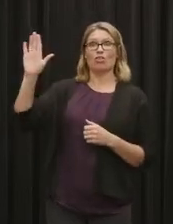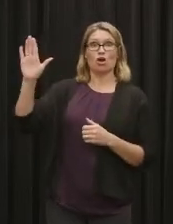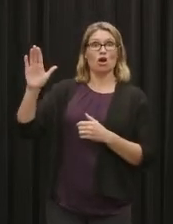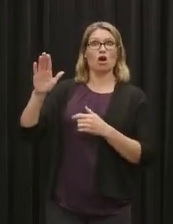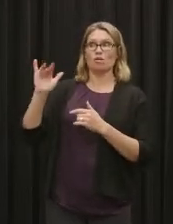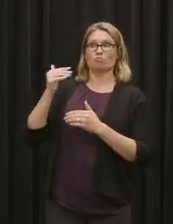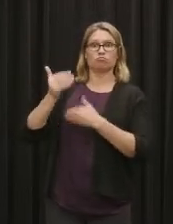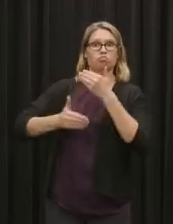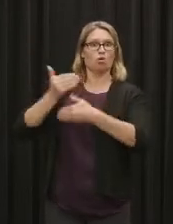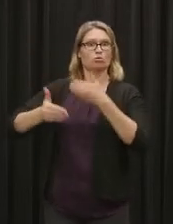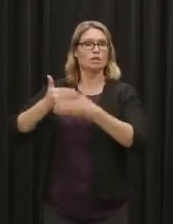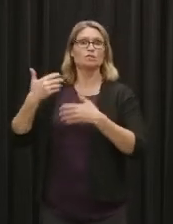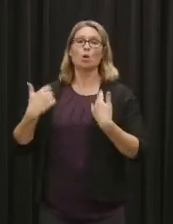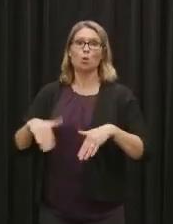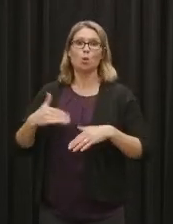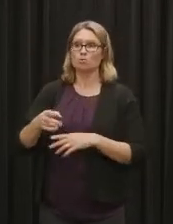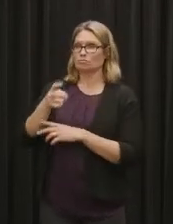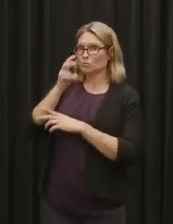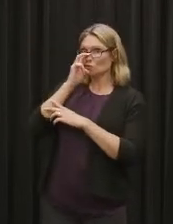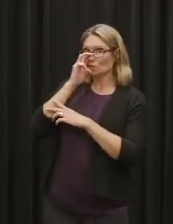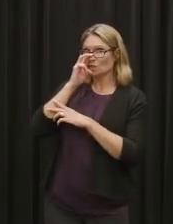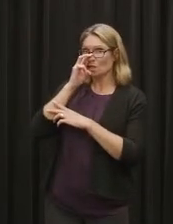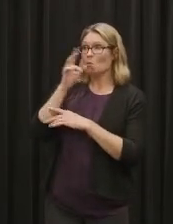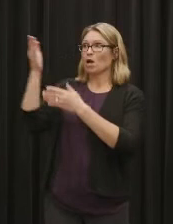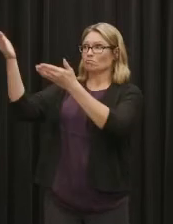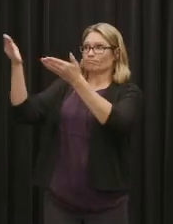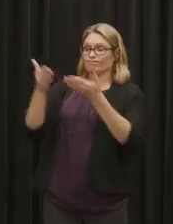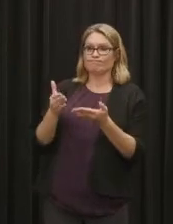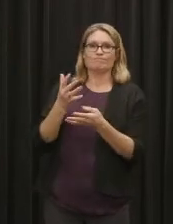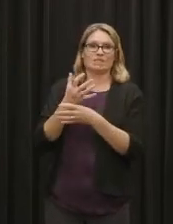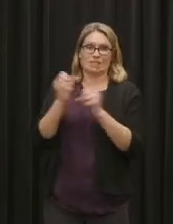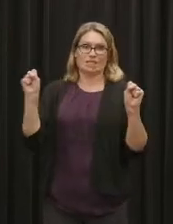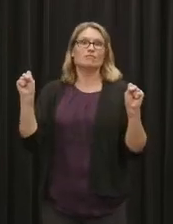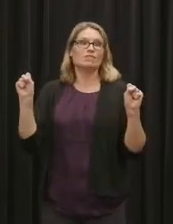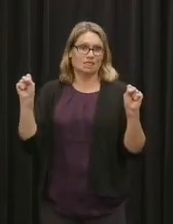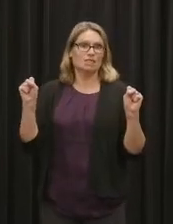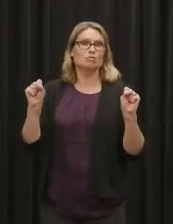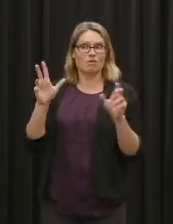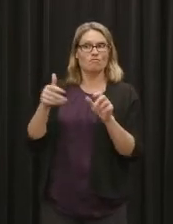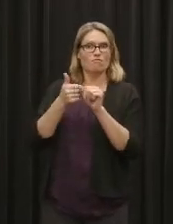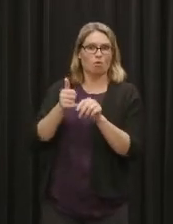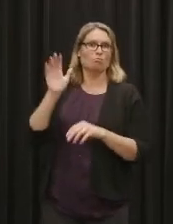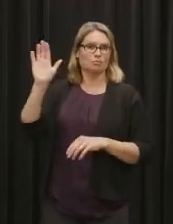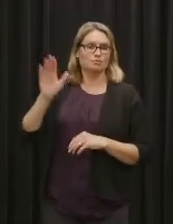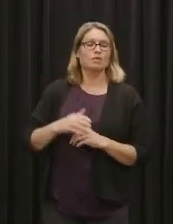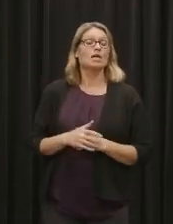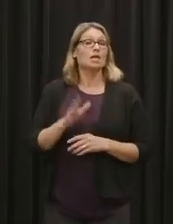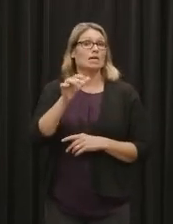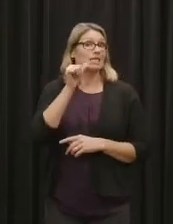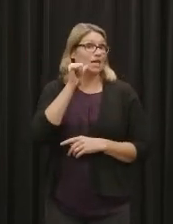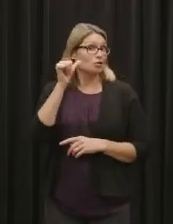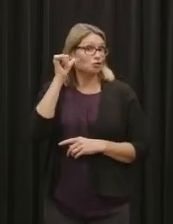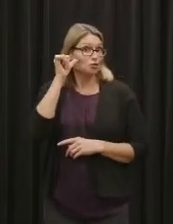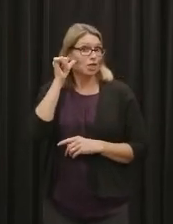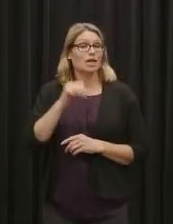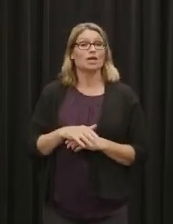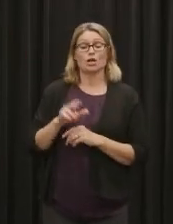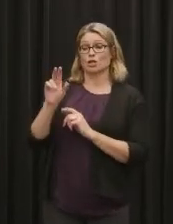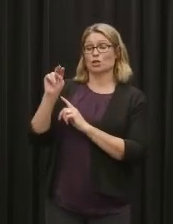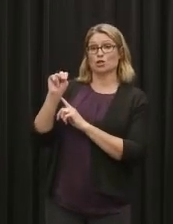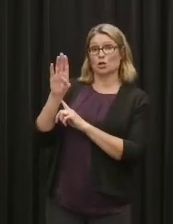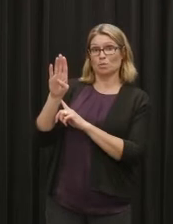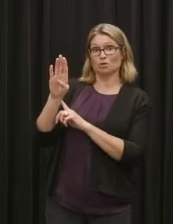approval process to ensure product safety of the vaccine. Also yesterday, New